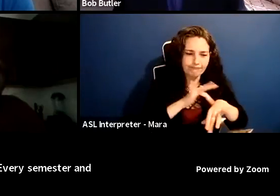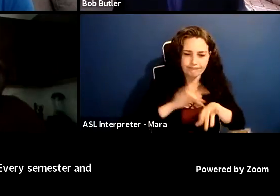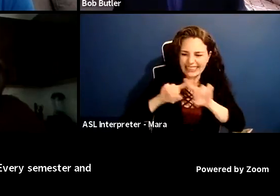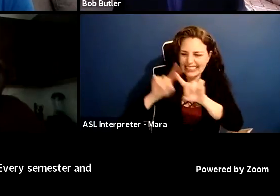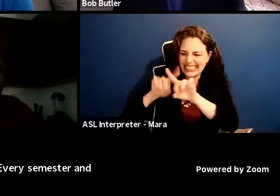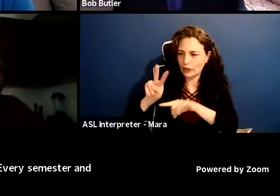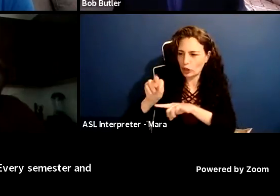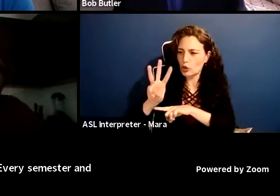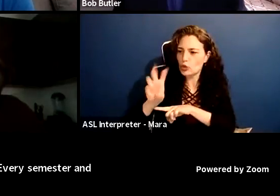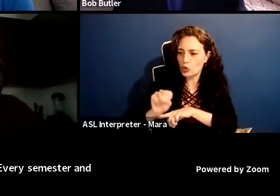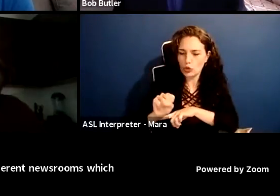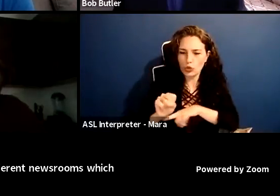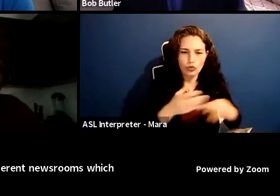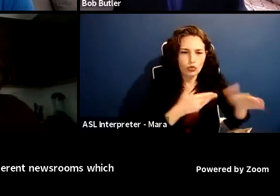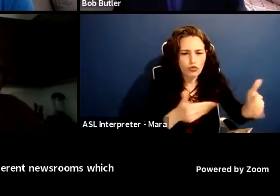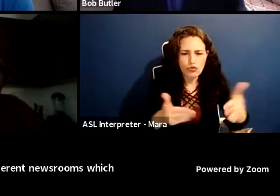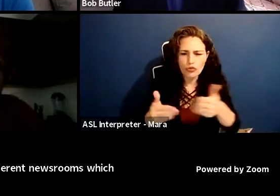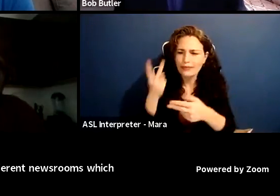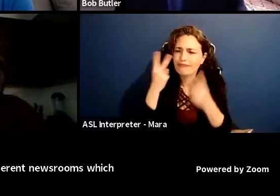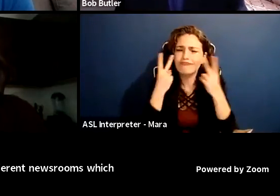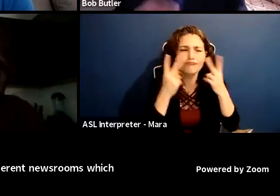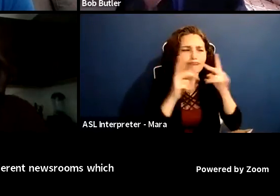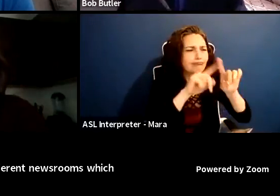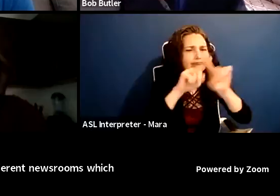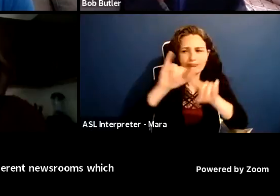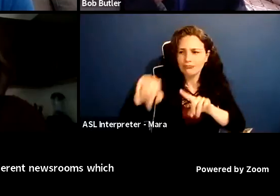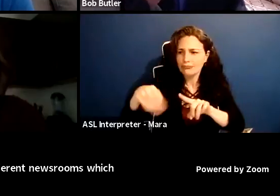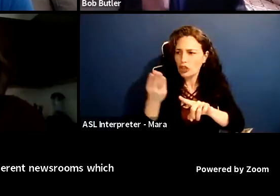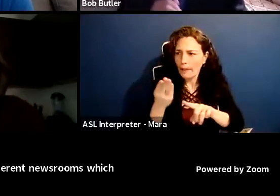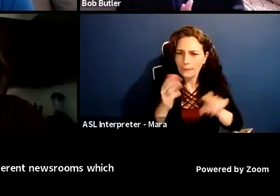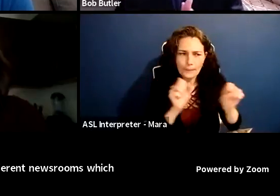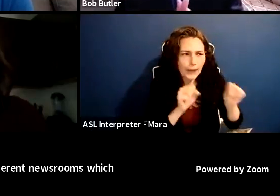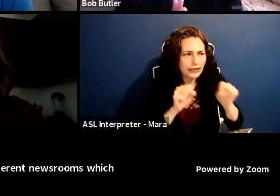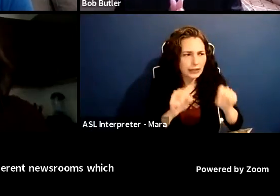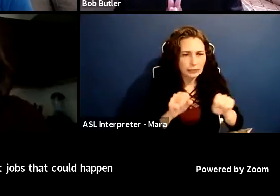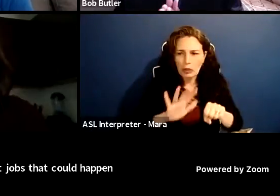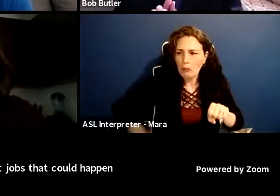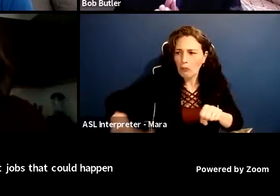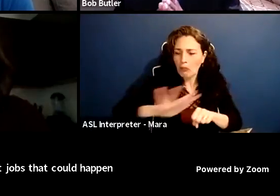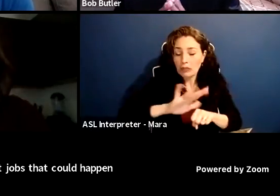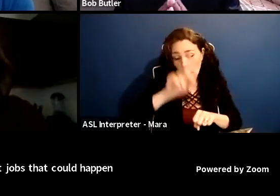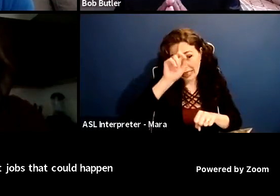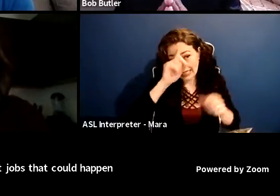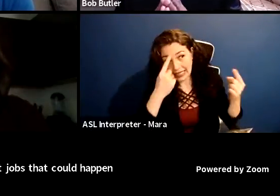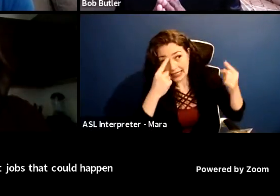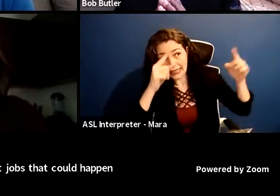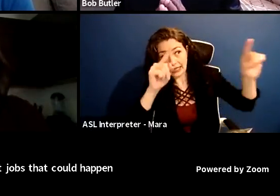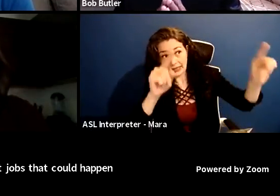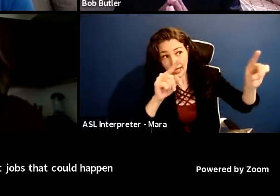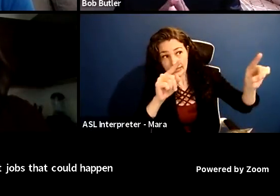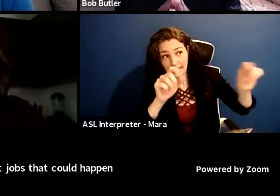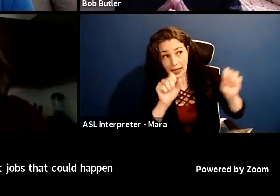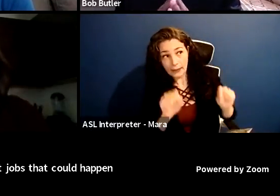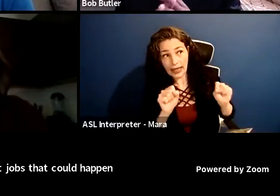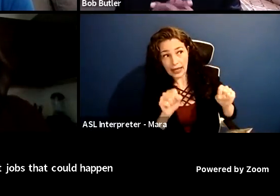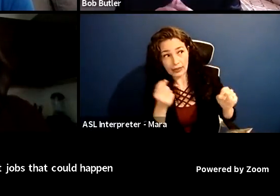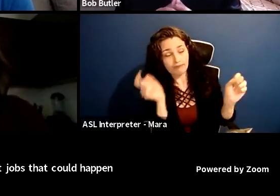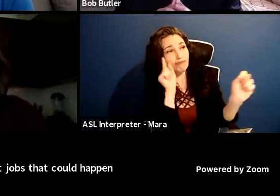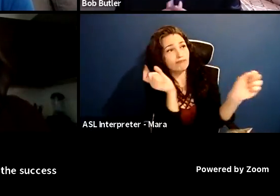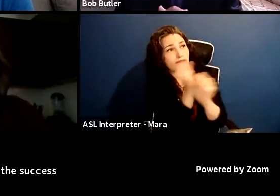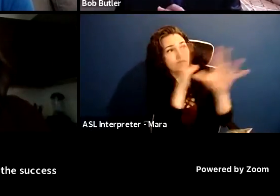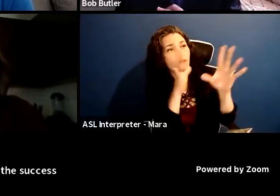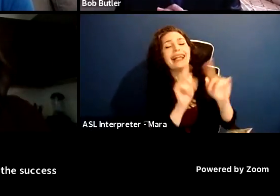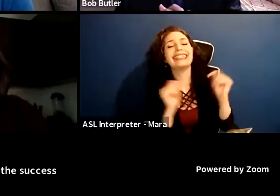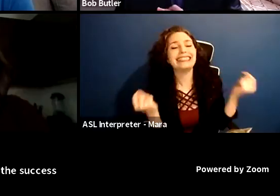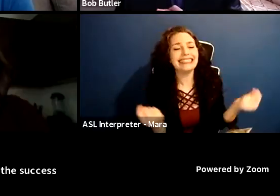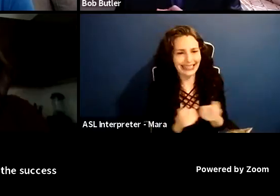the different jobs that could happen, because I think that some of the success in a newsroom is it's a team, and I love team